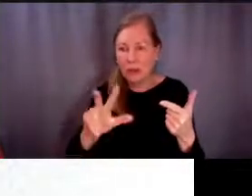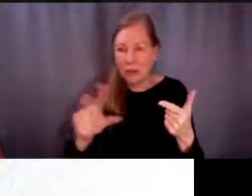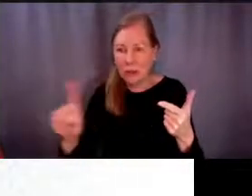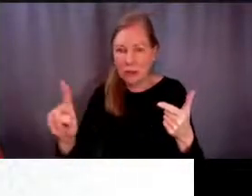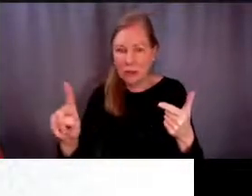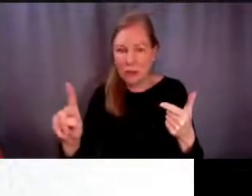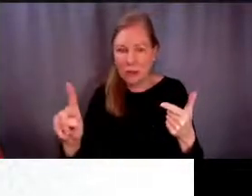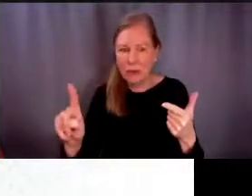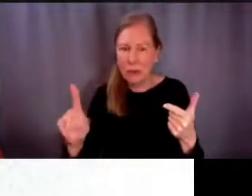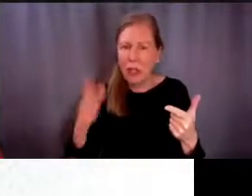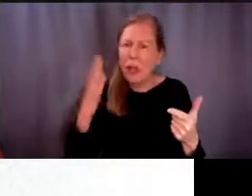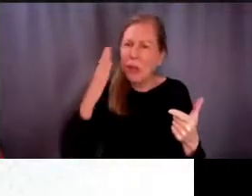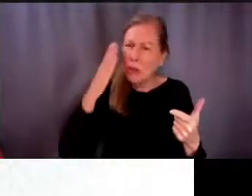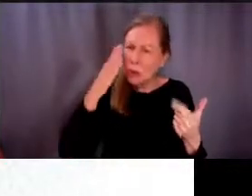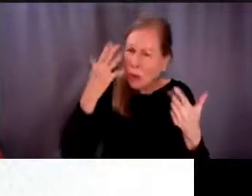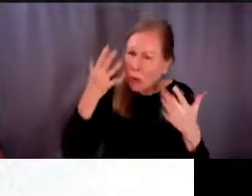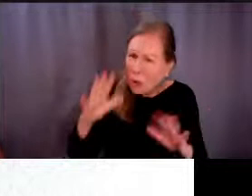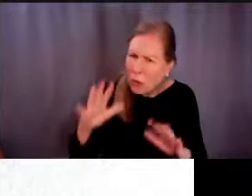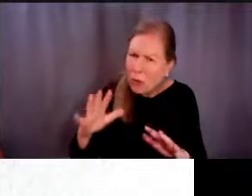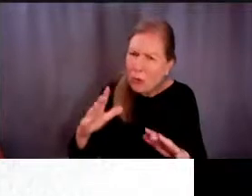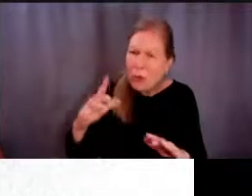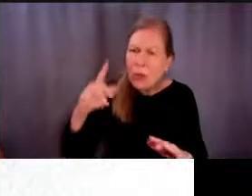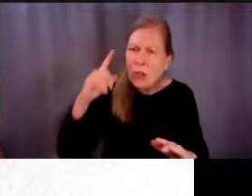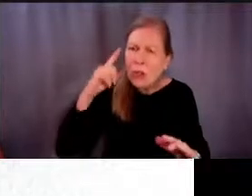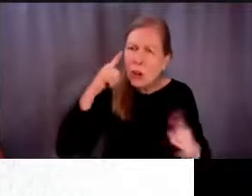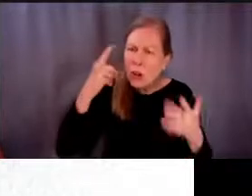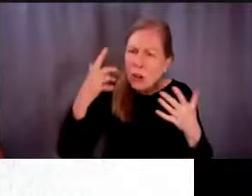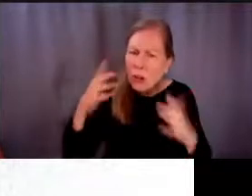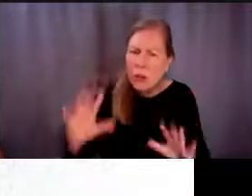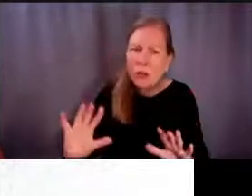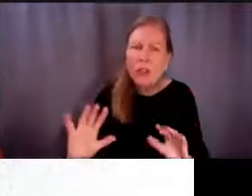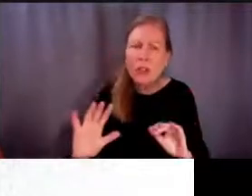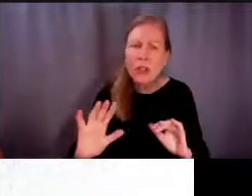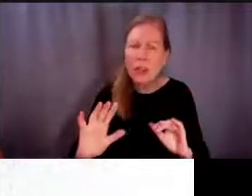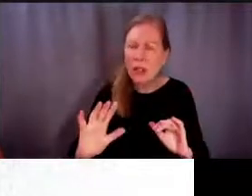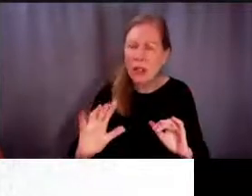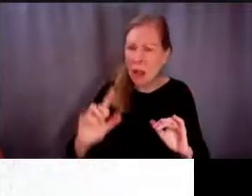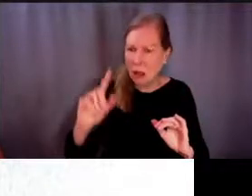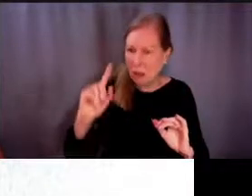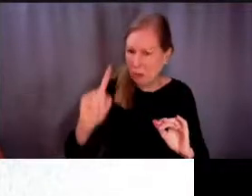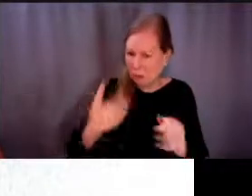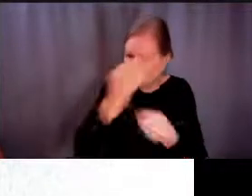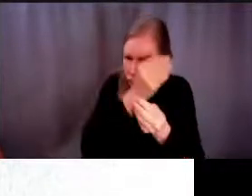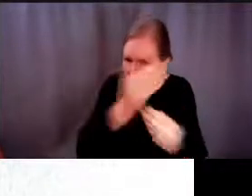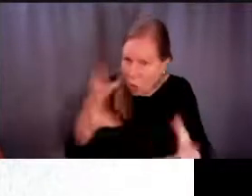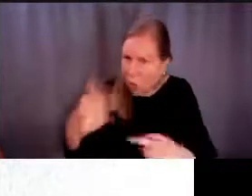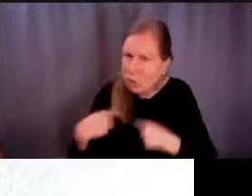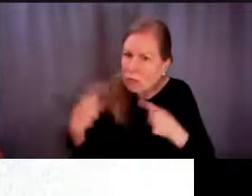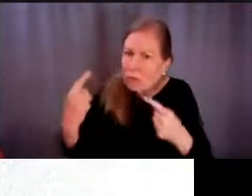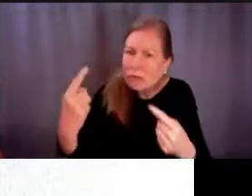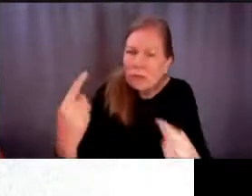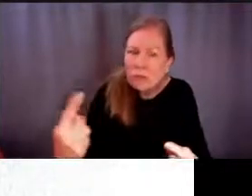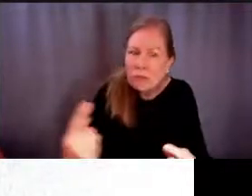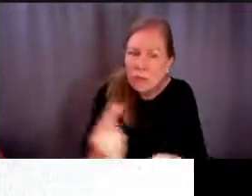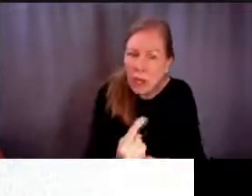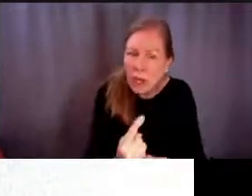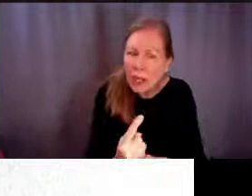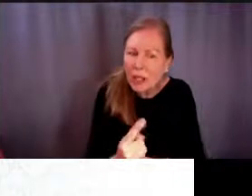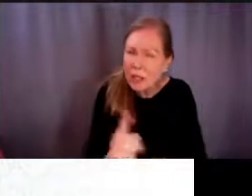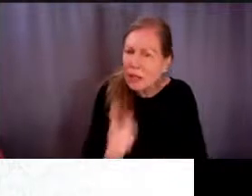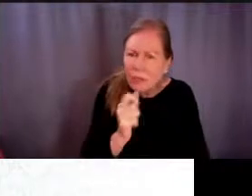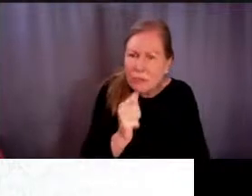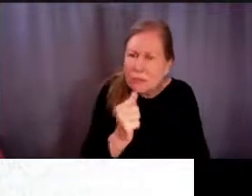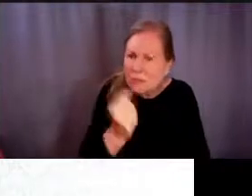you not known? Have you not heard? Has it not been told to you from the beginning? Have you not understood from